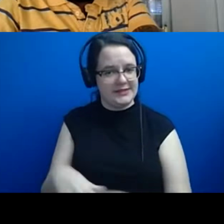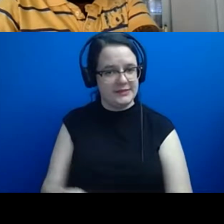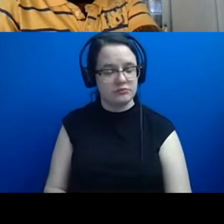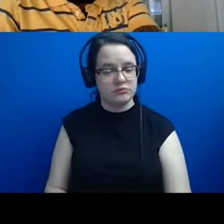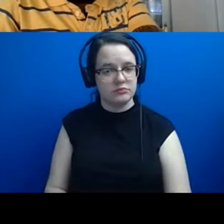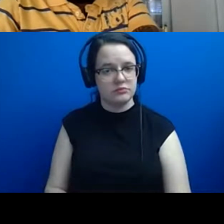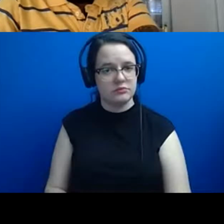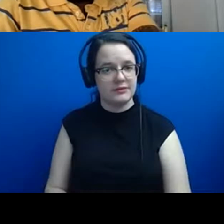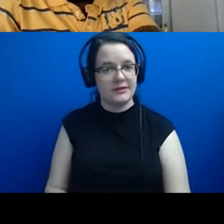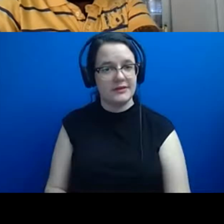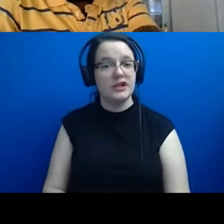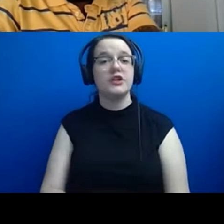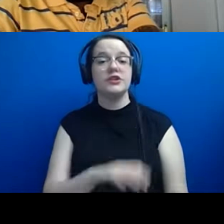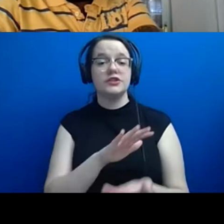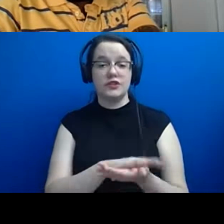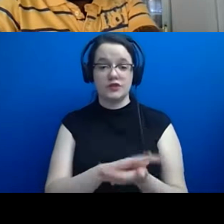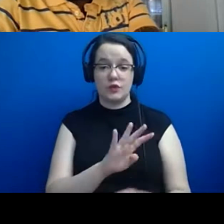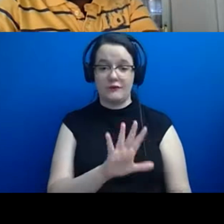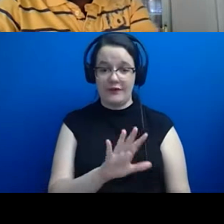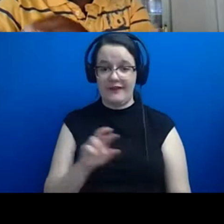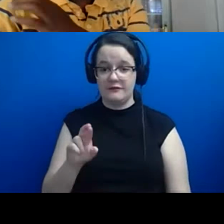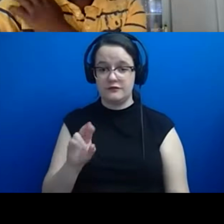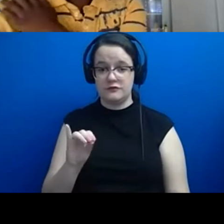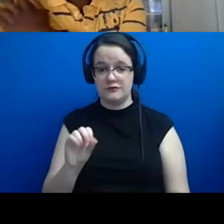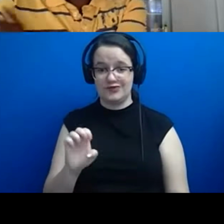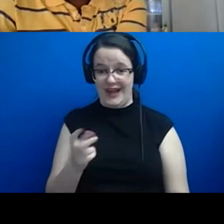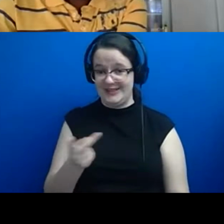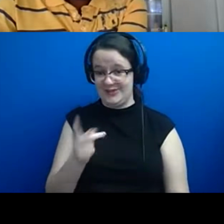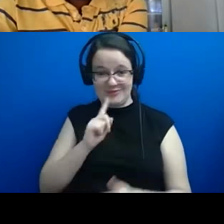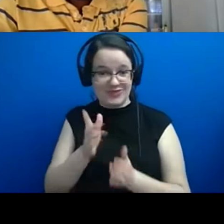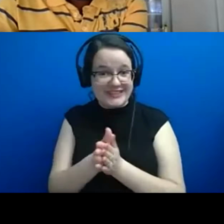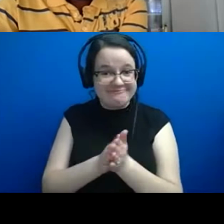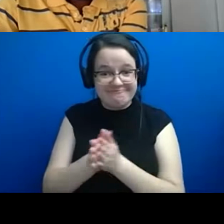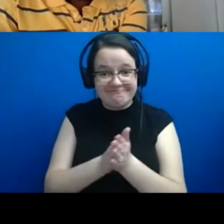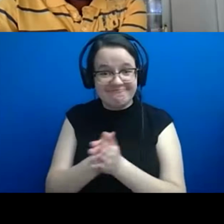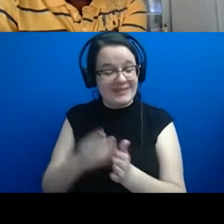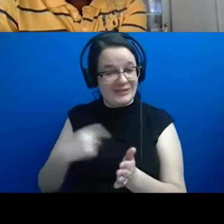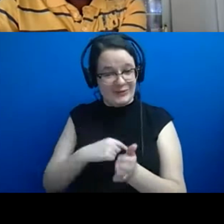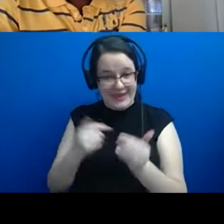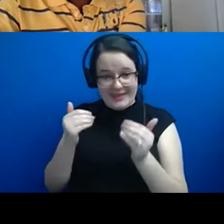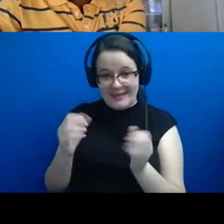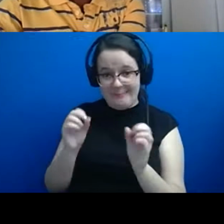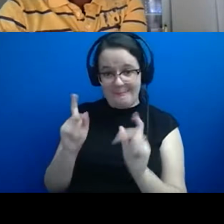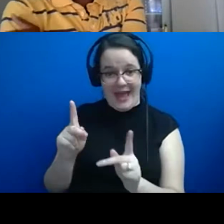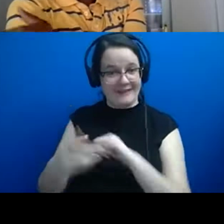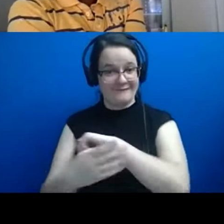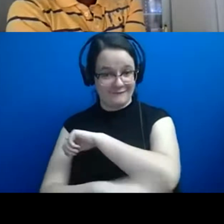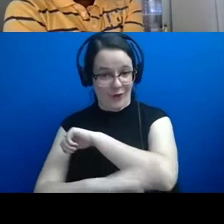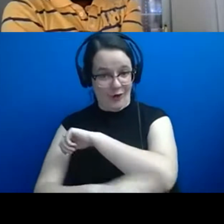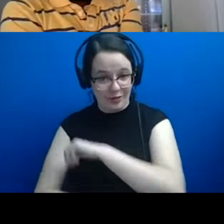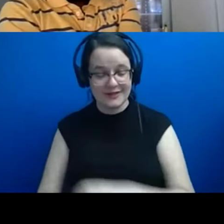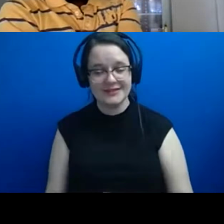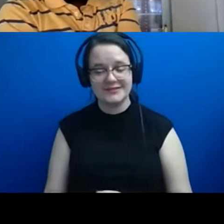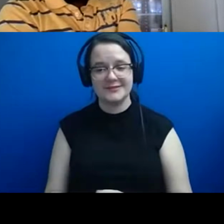School 45 and RISE are very eager to have us back in the fall, whether it